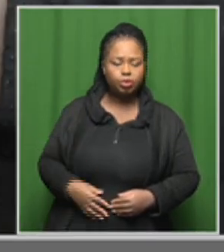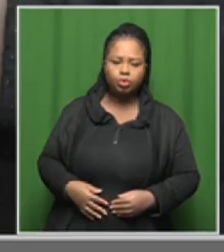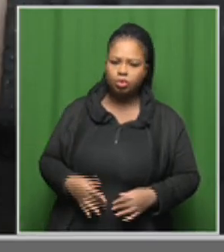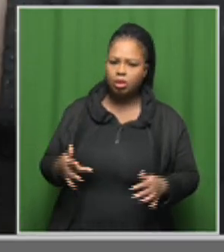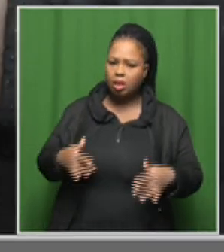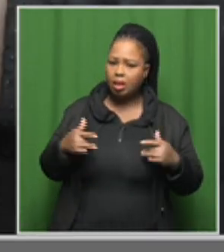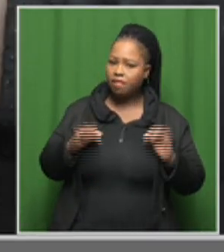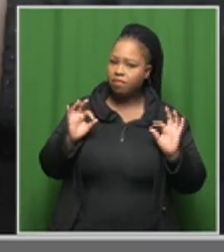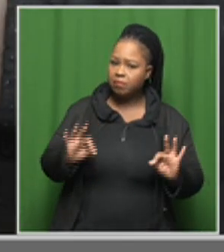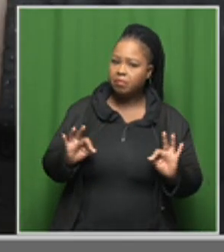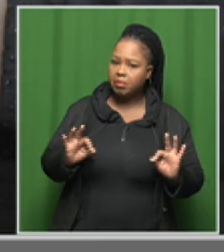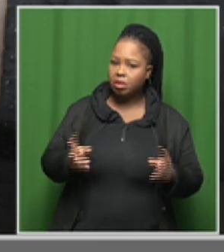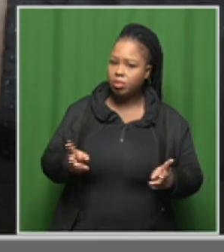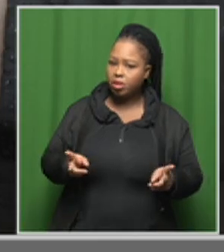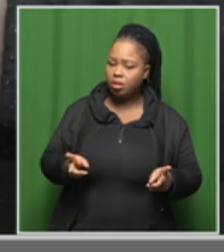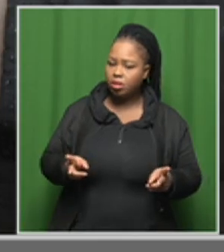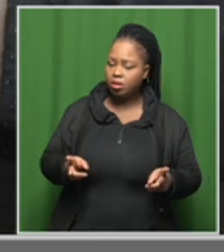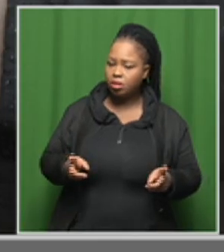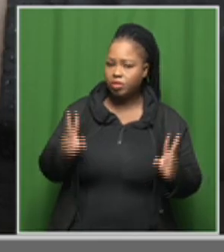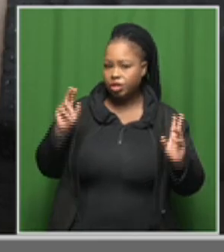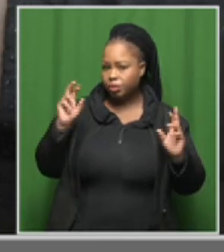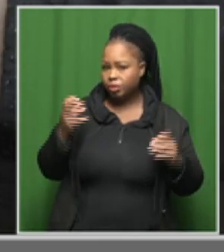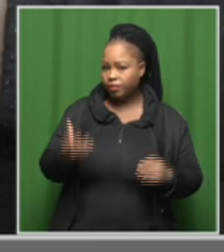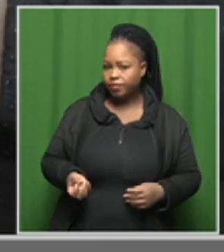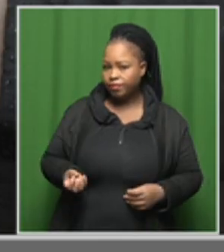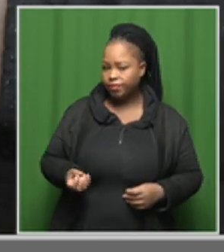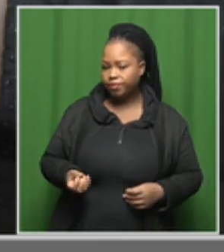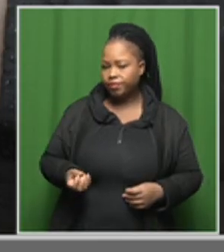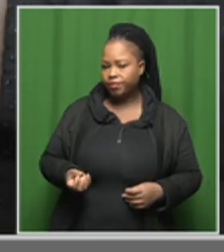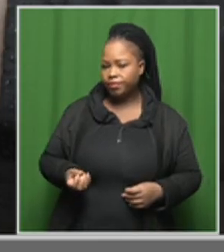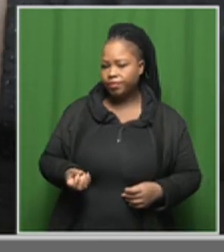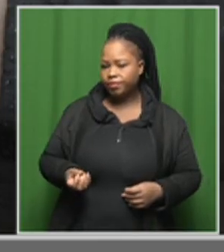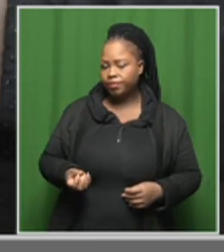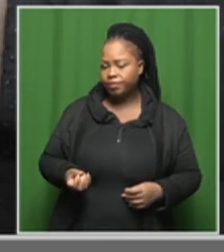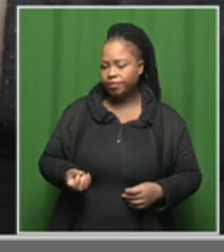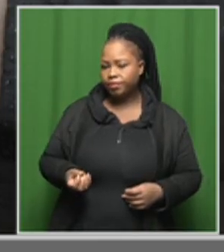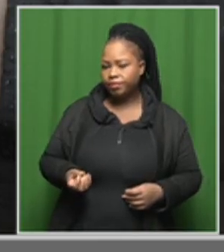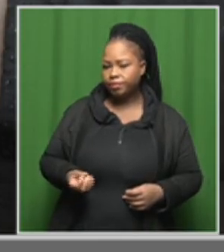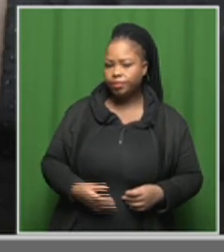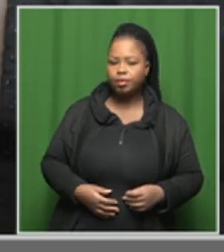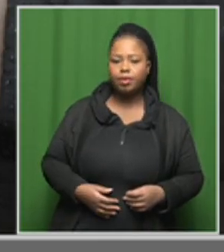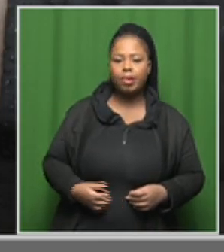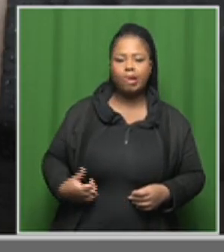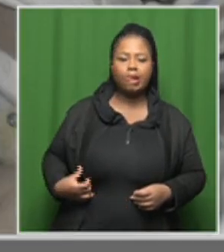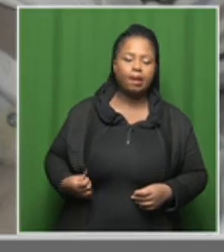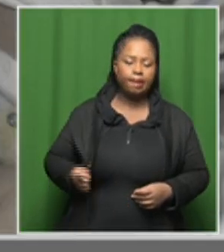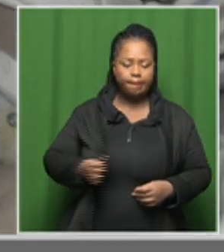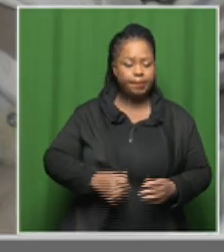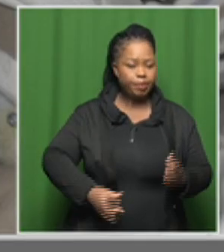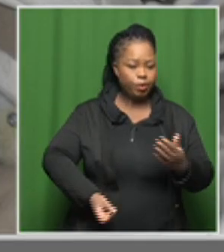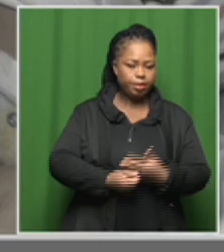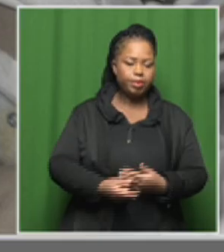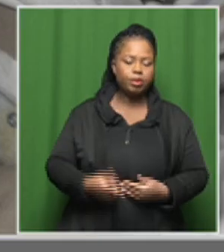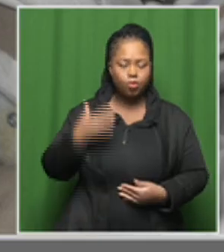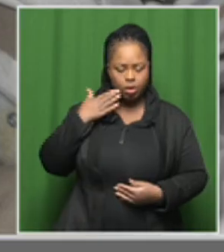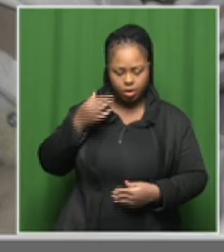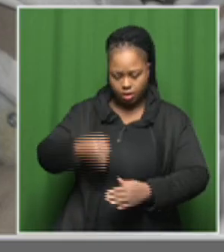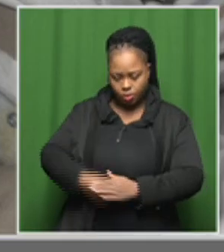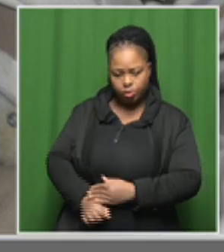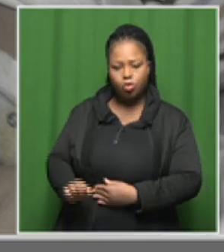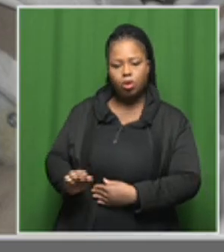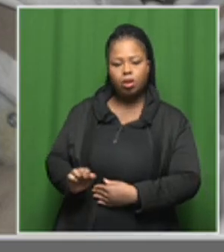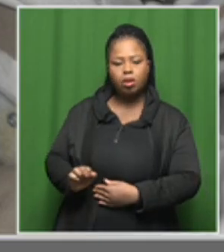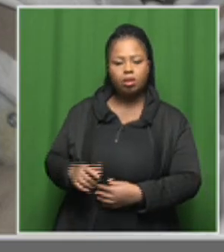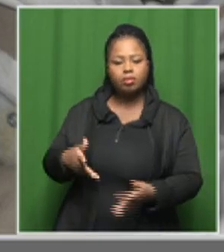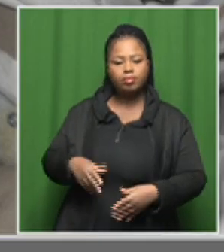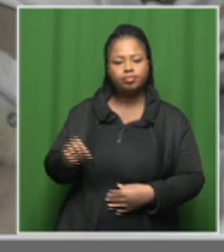normal life? Does he have any issues? Because it was sorted early. What happened with him was when he was born, the option in